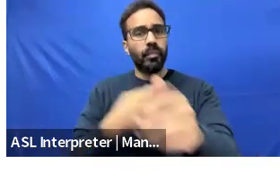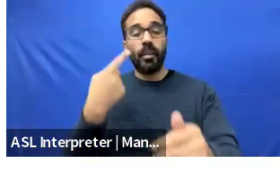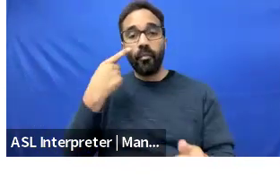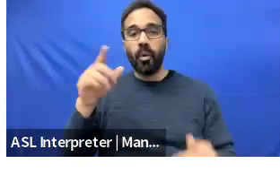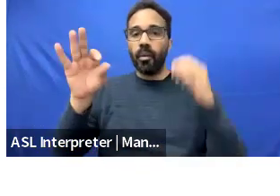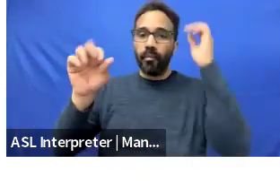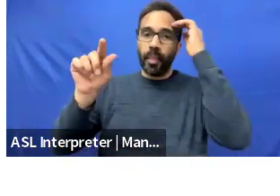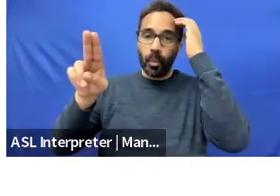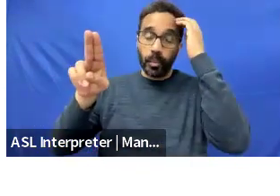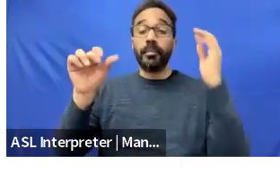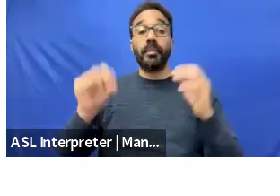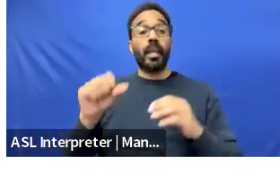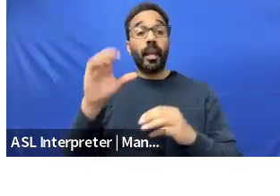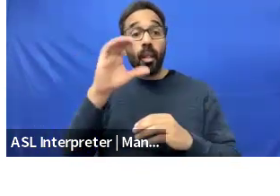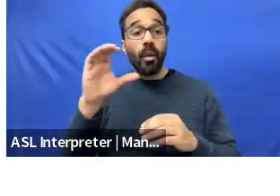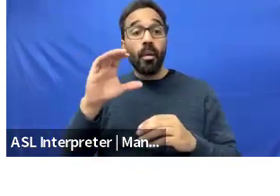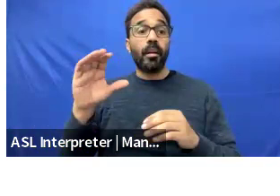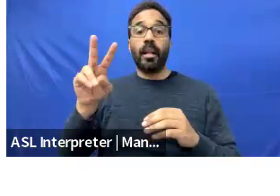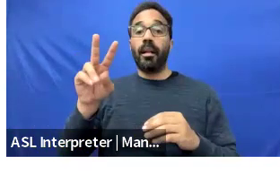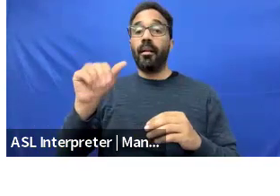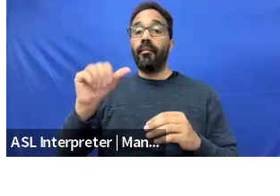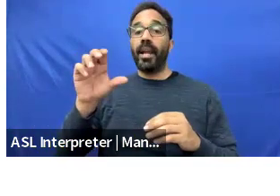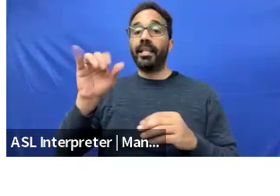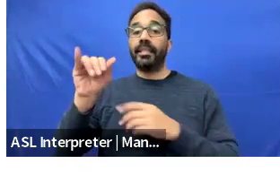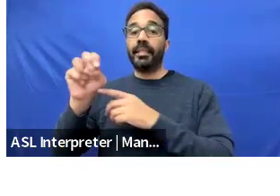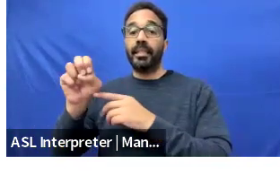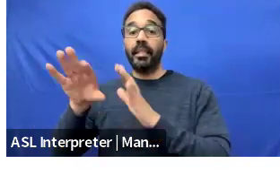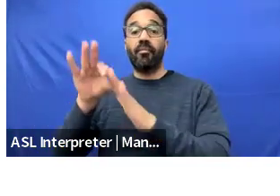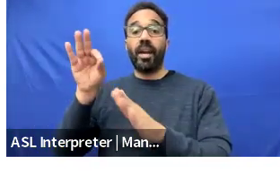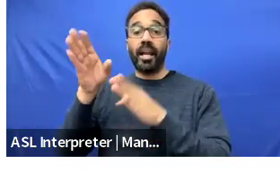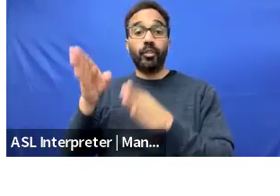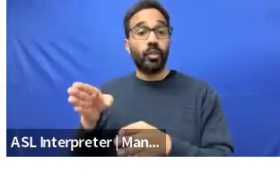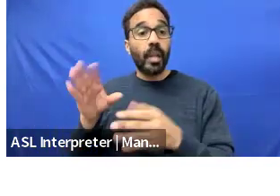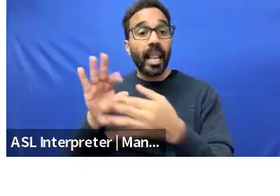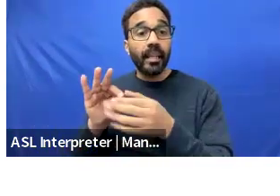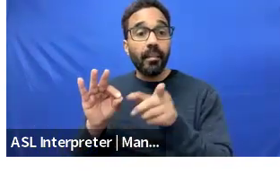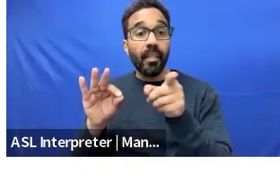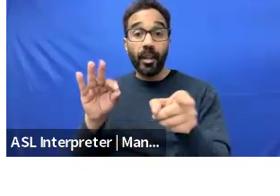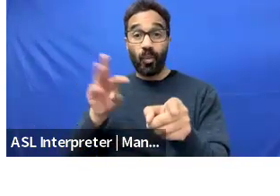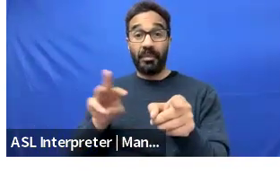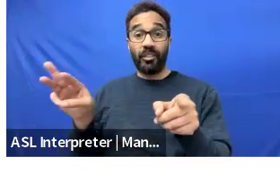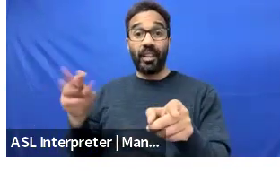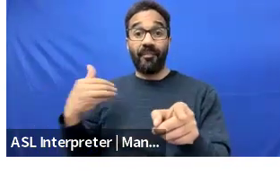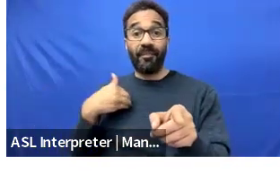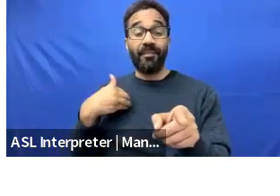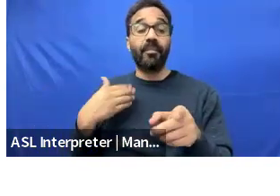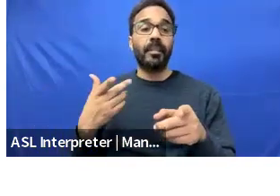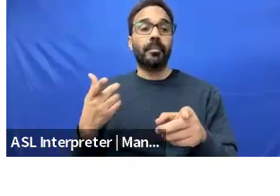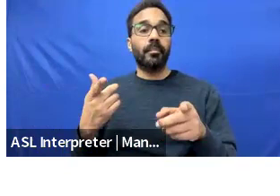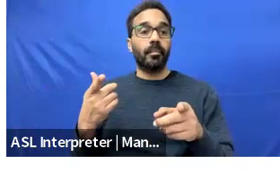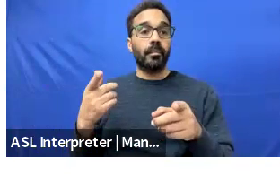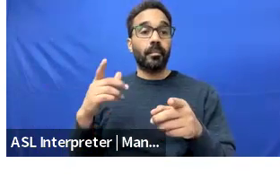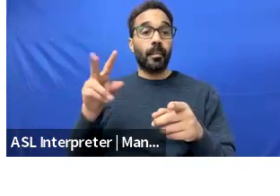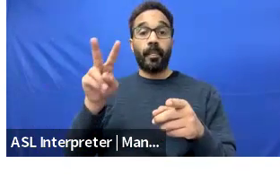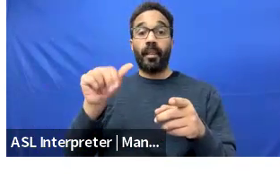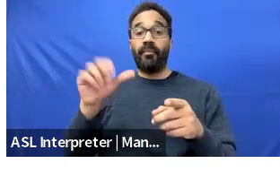can go to Vaccine Finder, which is a link on this webpage as well. And when you go to the Vaccine Finder, you'll